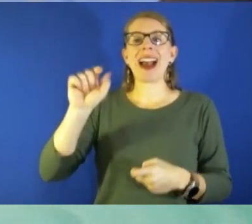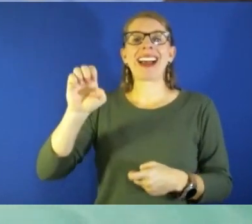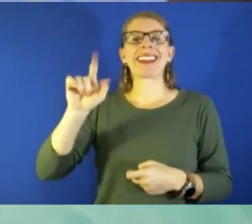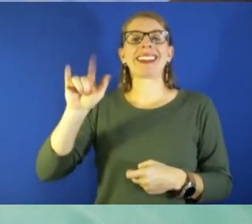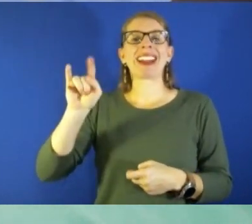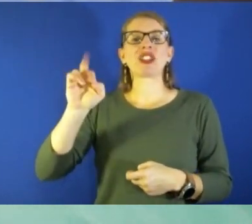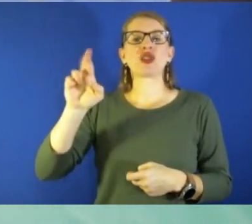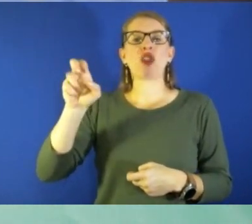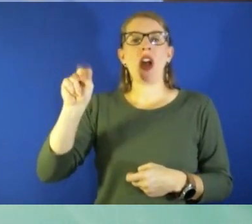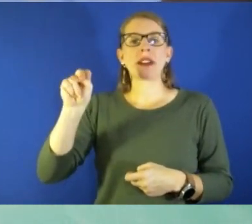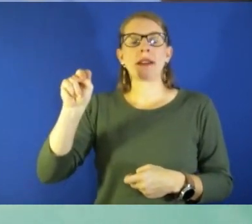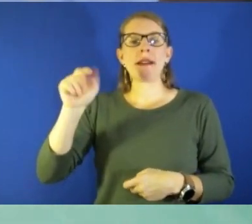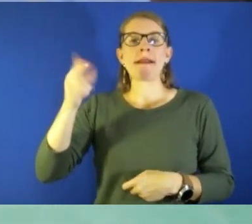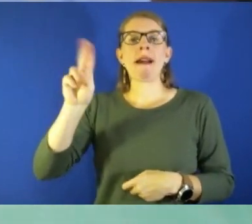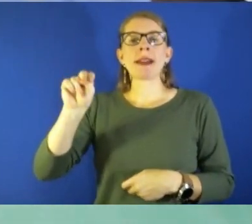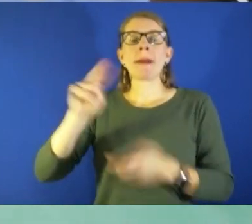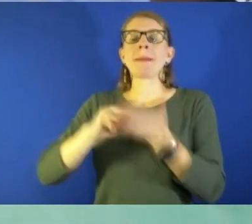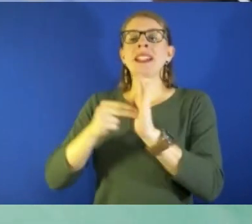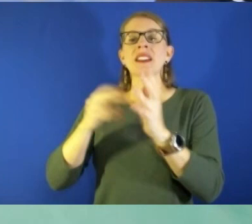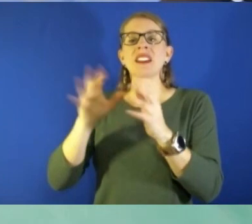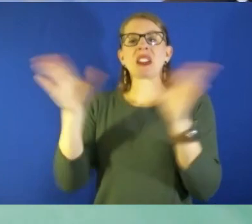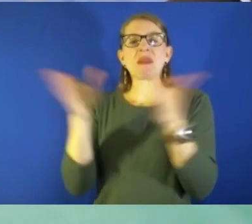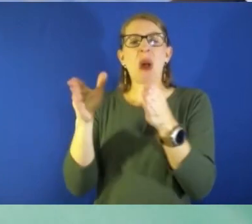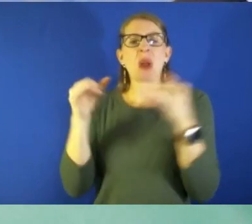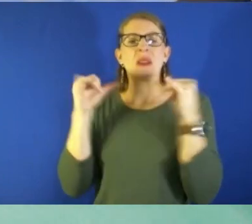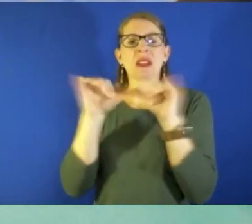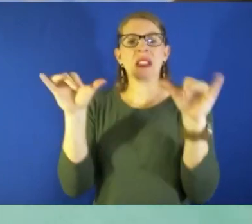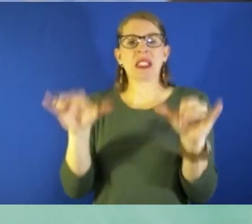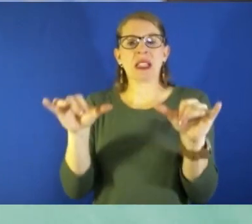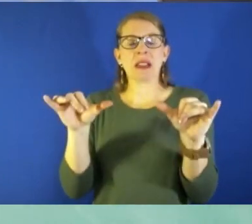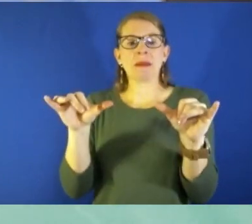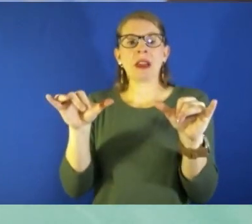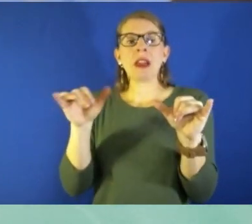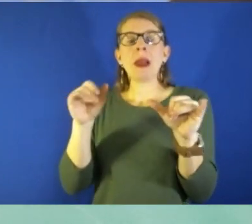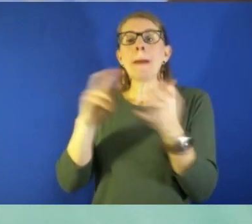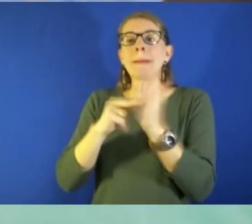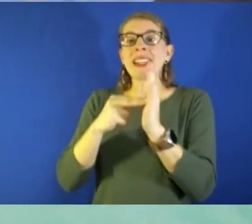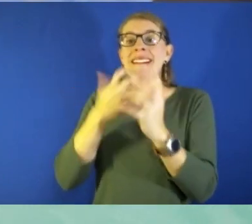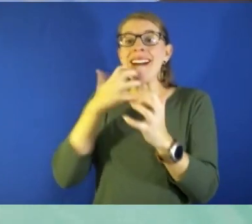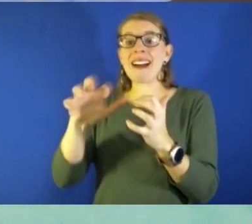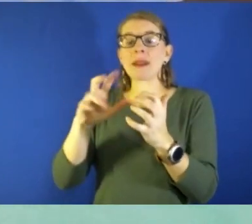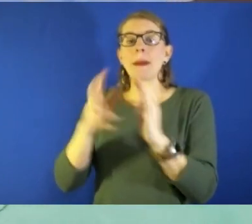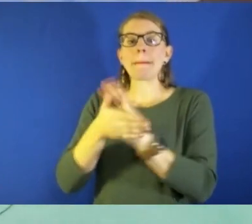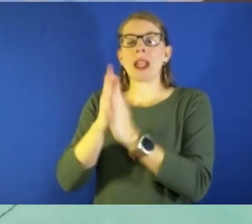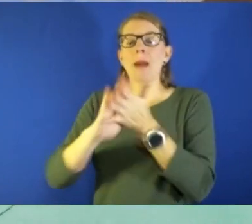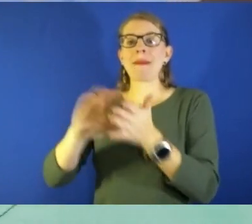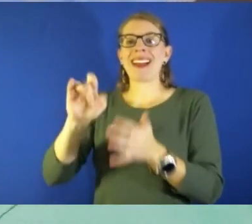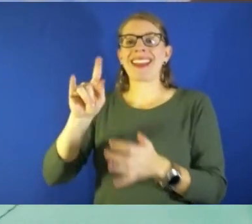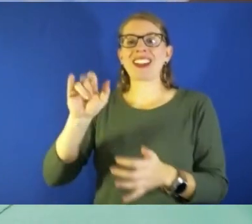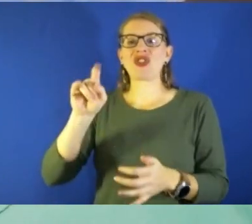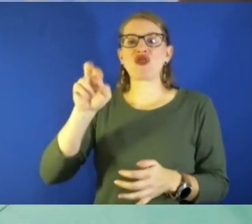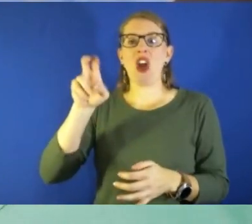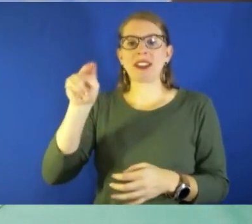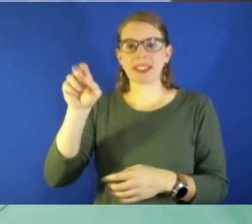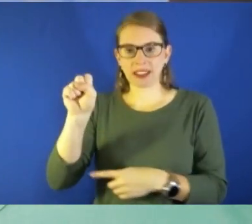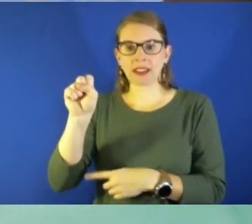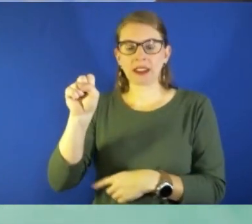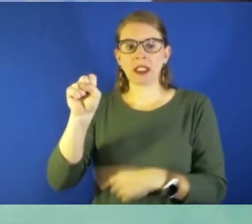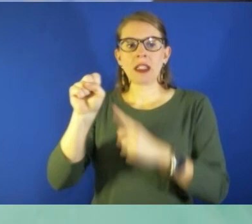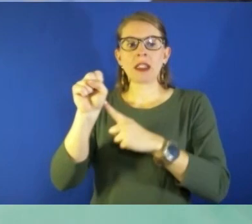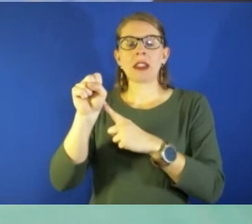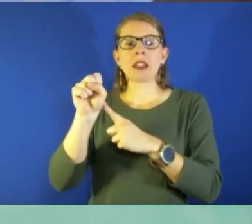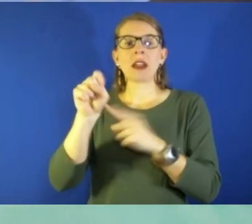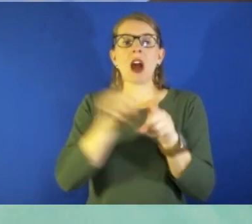a small system that when heated, it boils off electrons. Then the electrons, you also have a linear